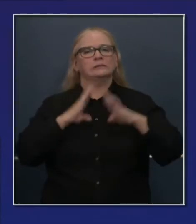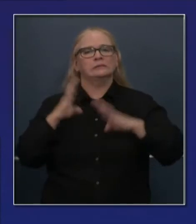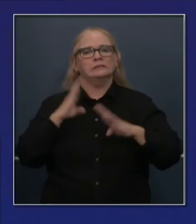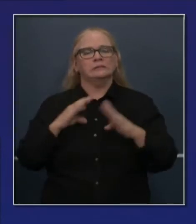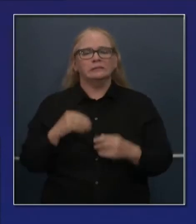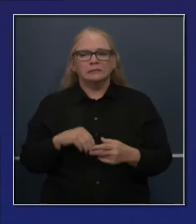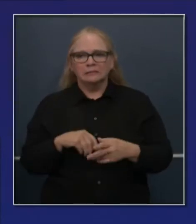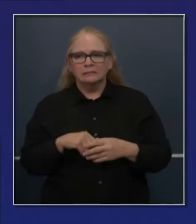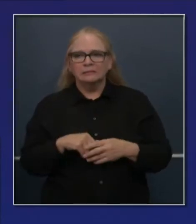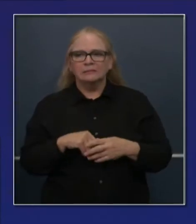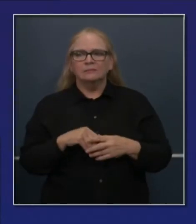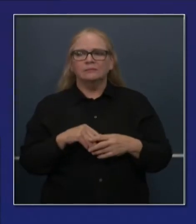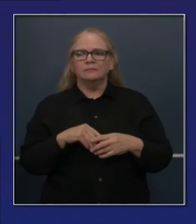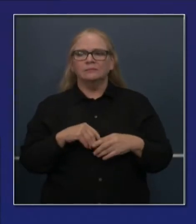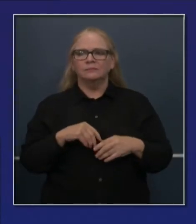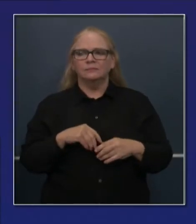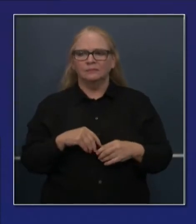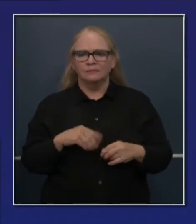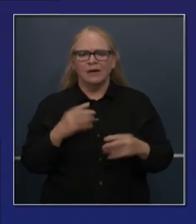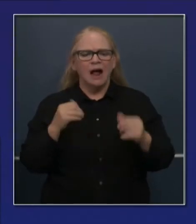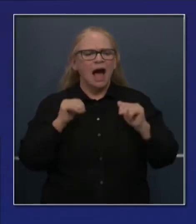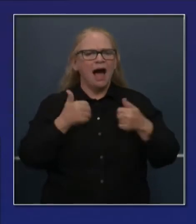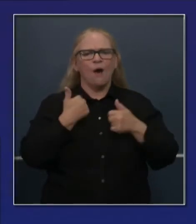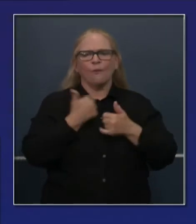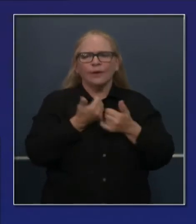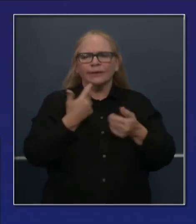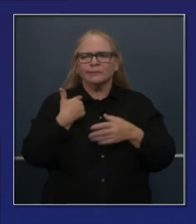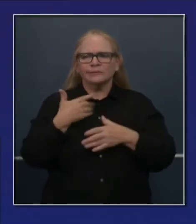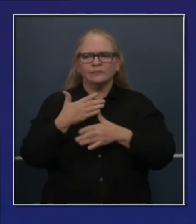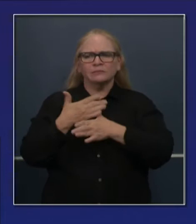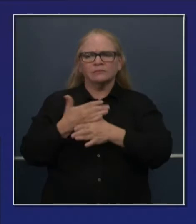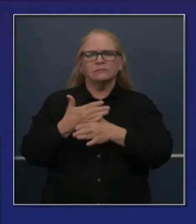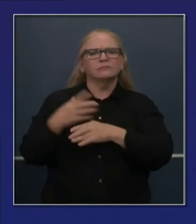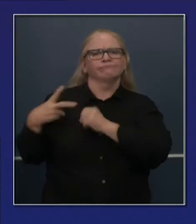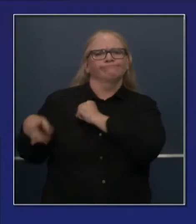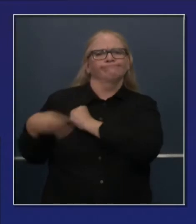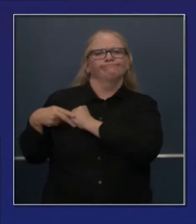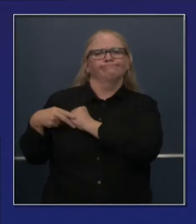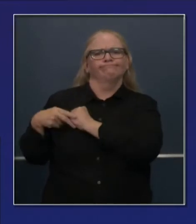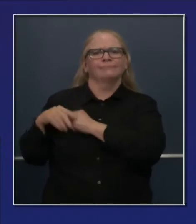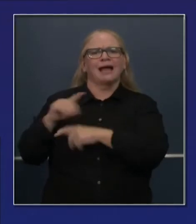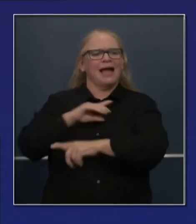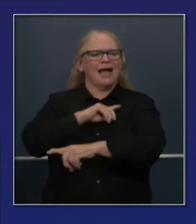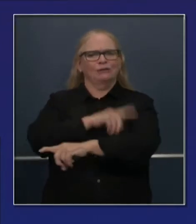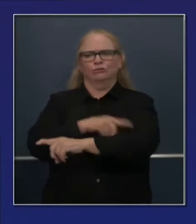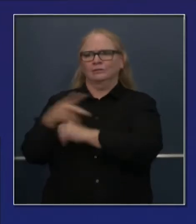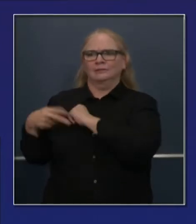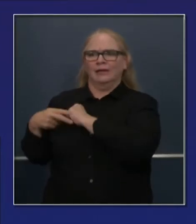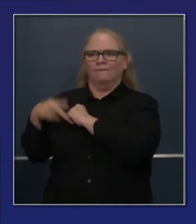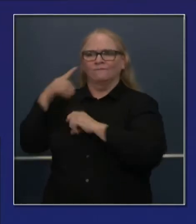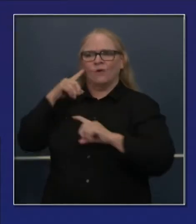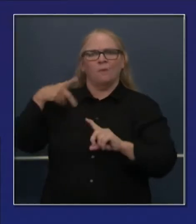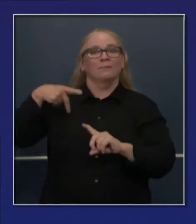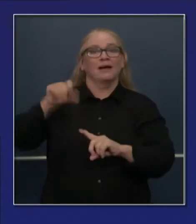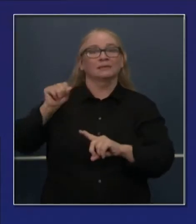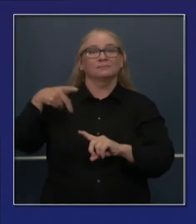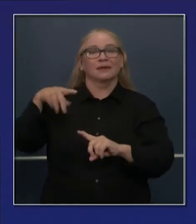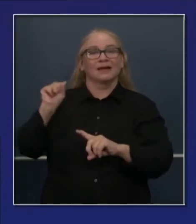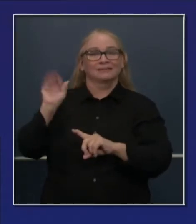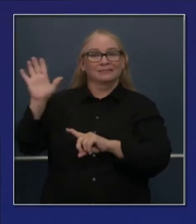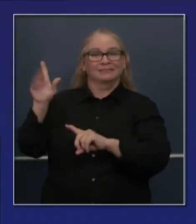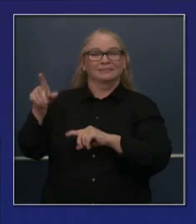shared power, the power rather, that we have stored as part of our PSPS protocols in the state. We've talked a lot in the last